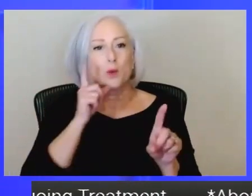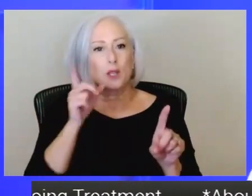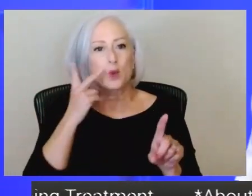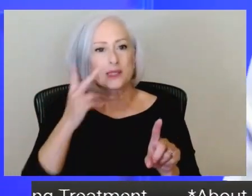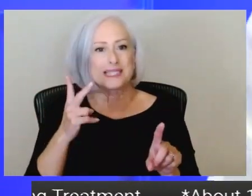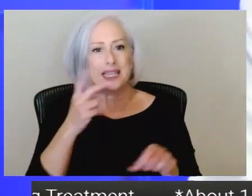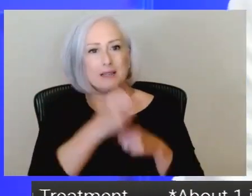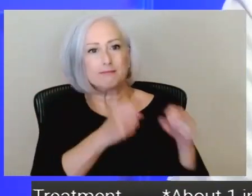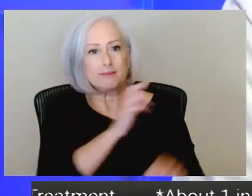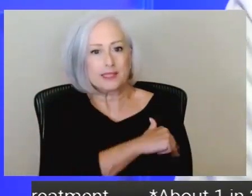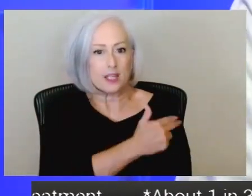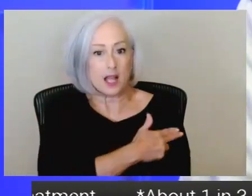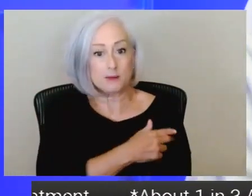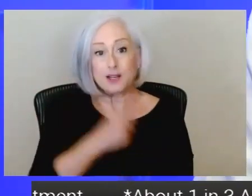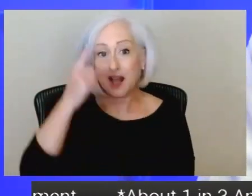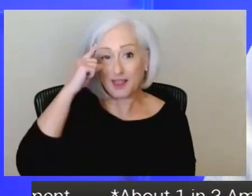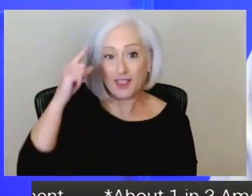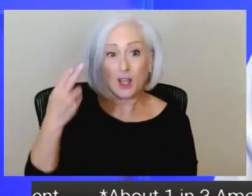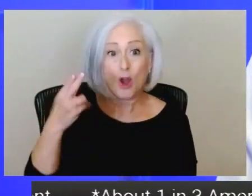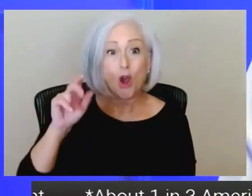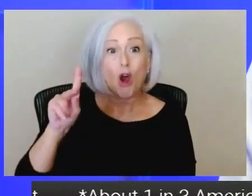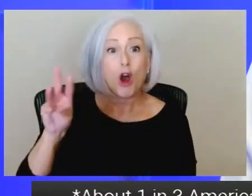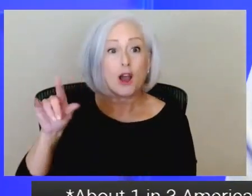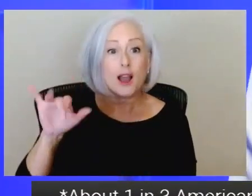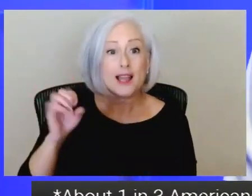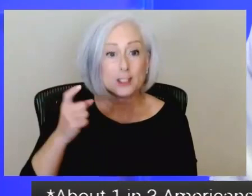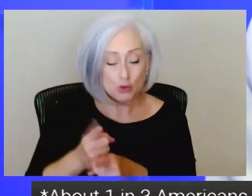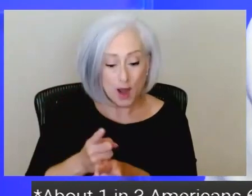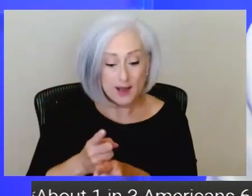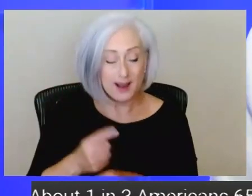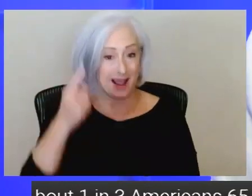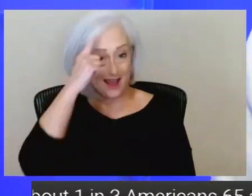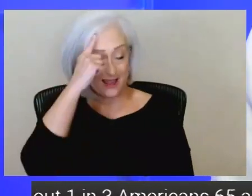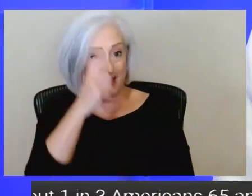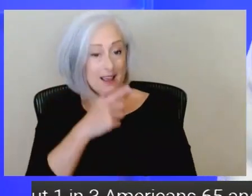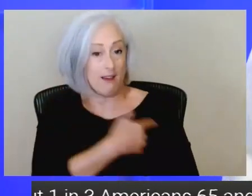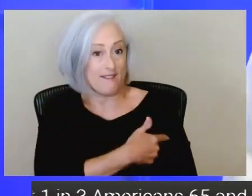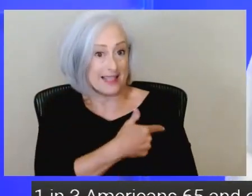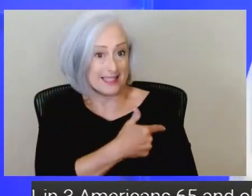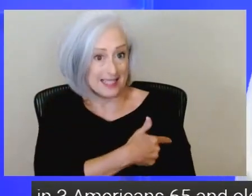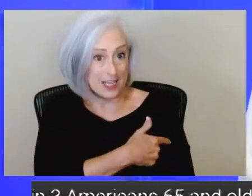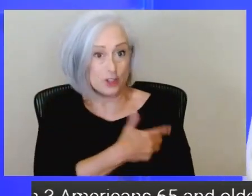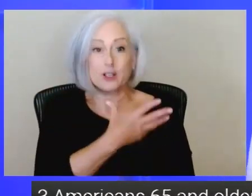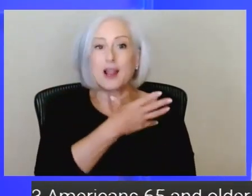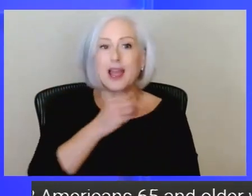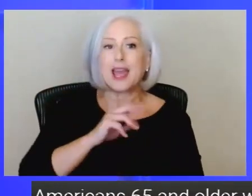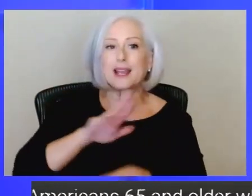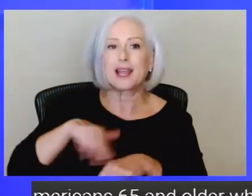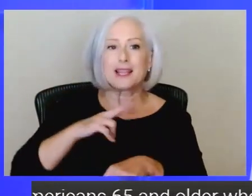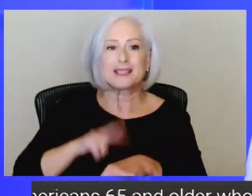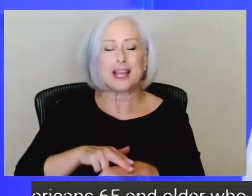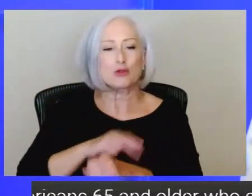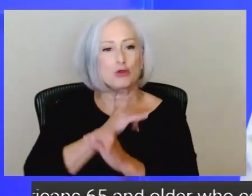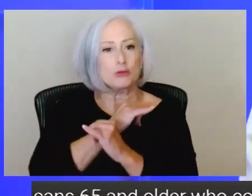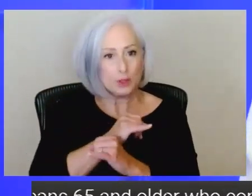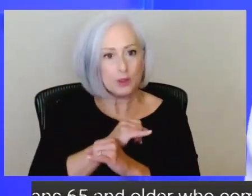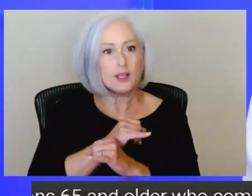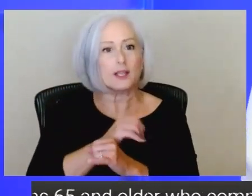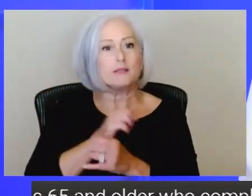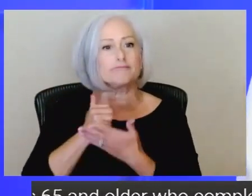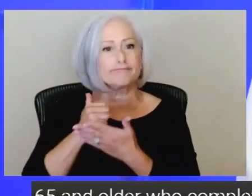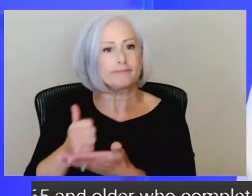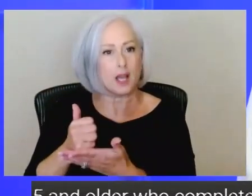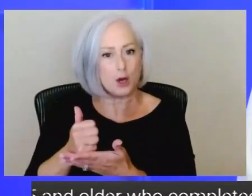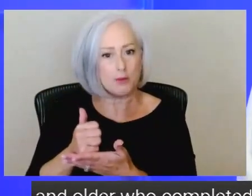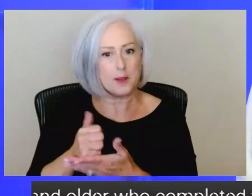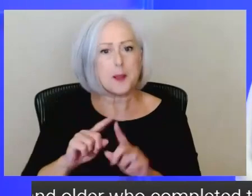continues. I think with Hawkeye's right, it's both a combination of vaccination and natural immunity and maybe a little less severity with Omicron, although I think that's debatable. If you were to give